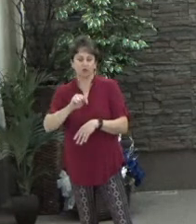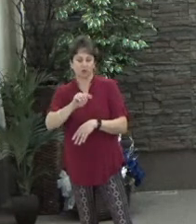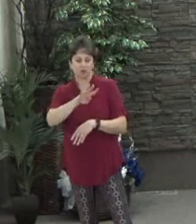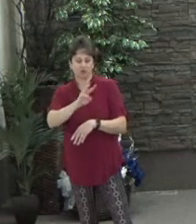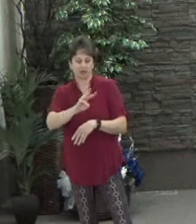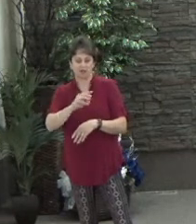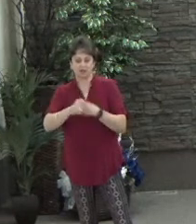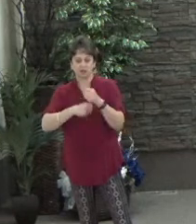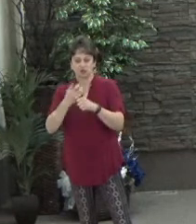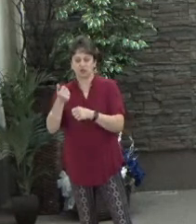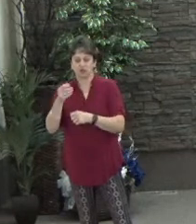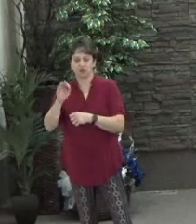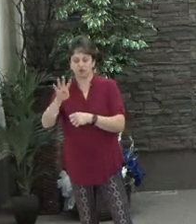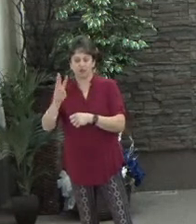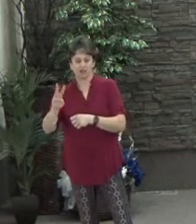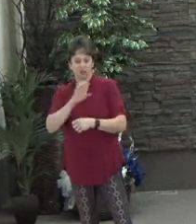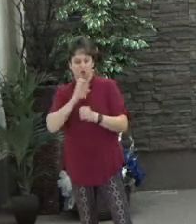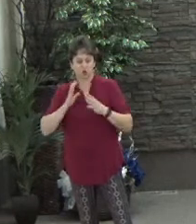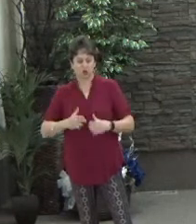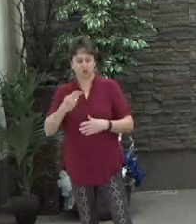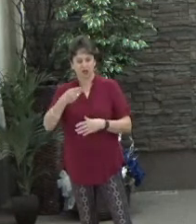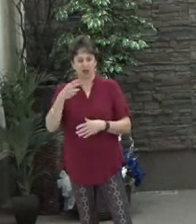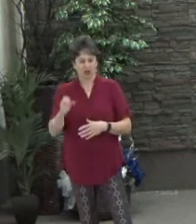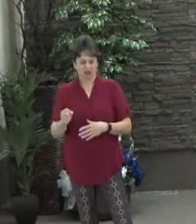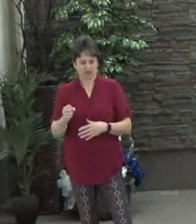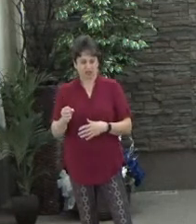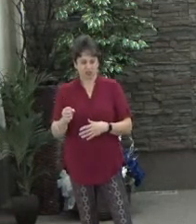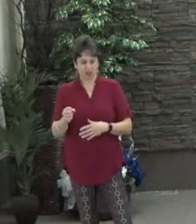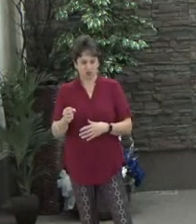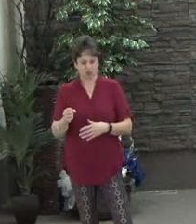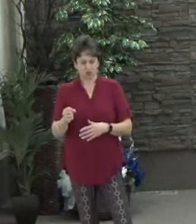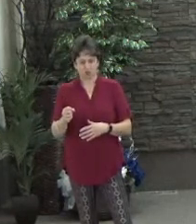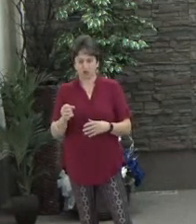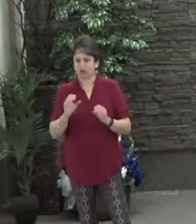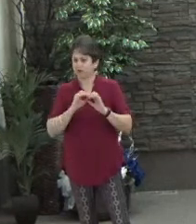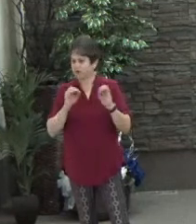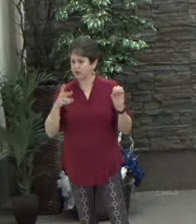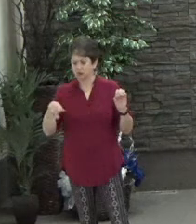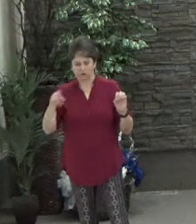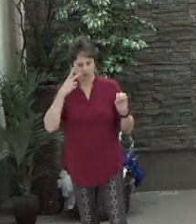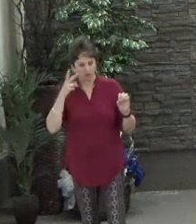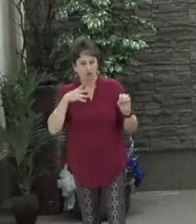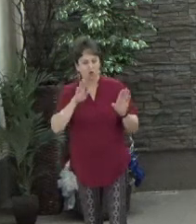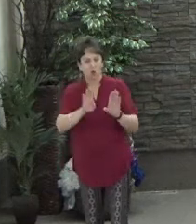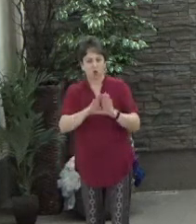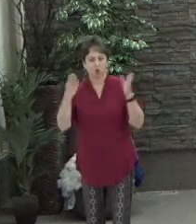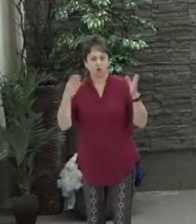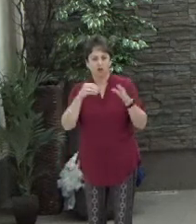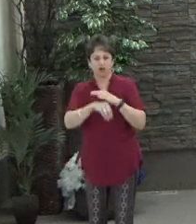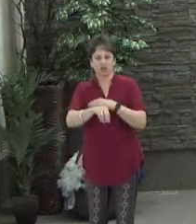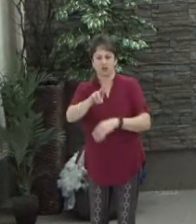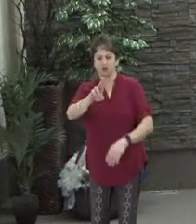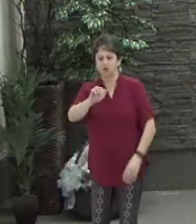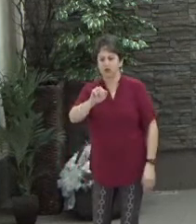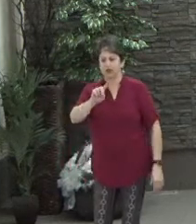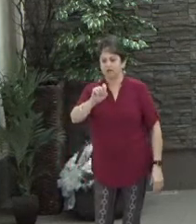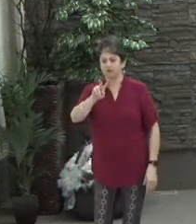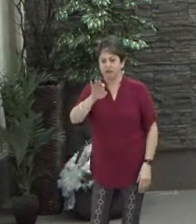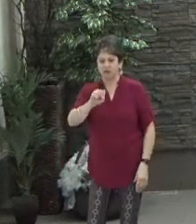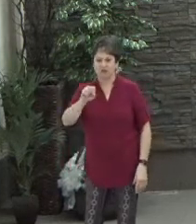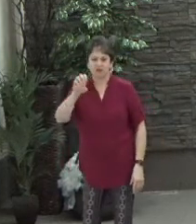1946, a Christian high school unlike any you've ever seen before opened in Radville, Saskatchewan,